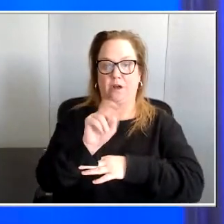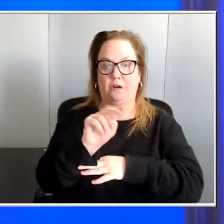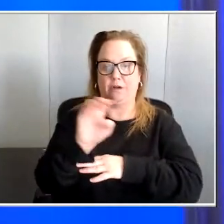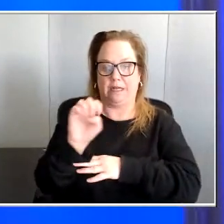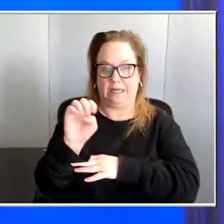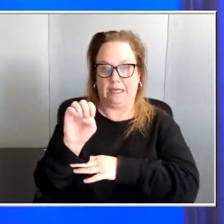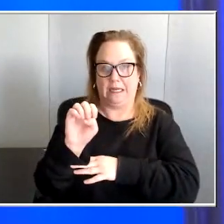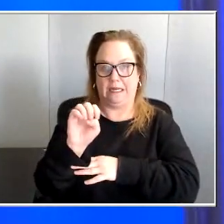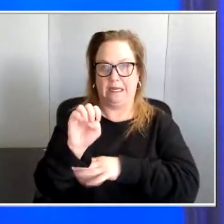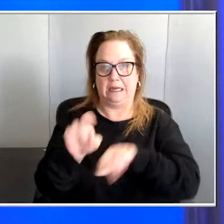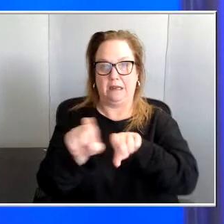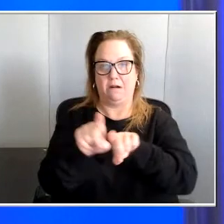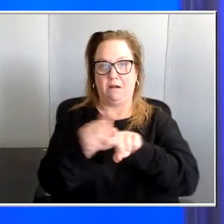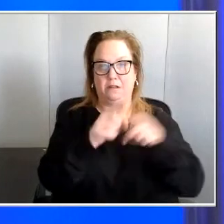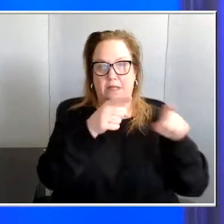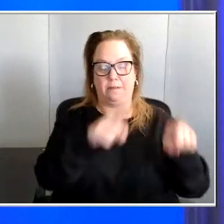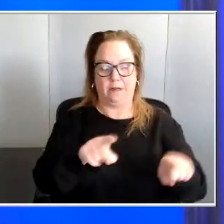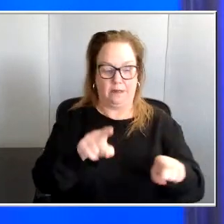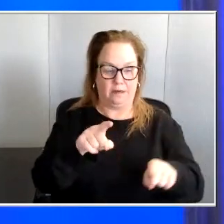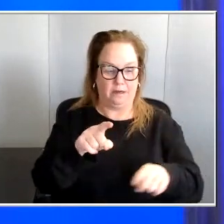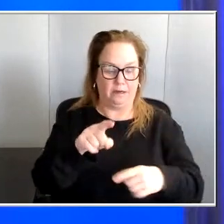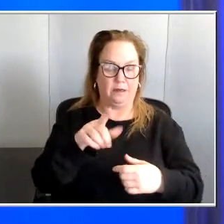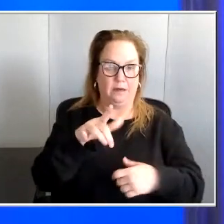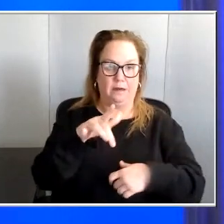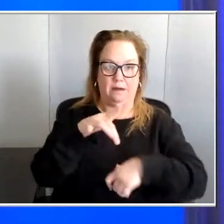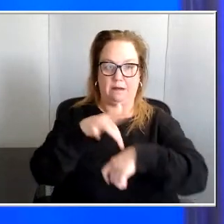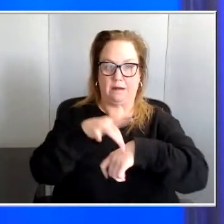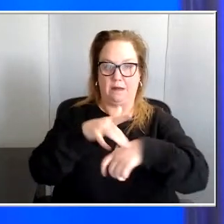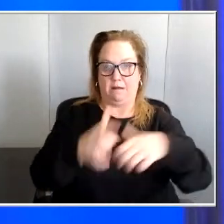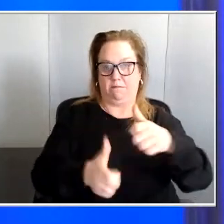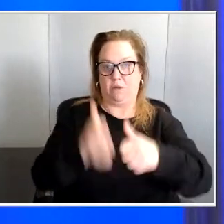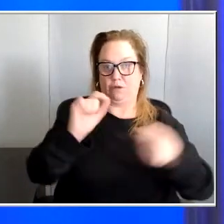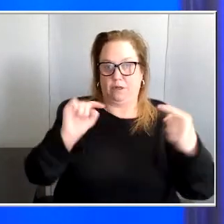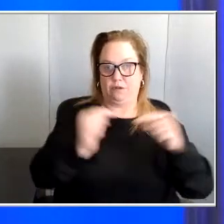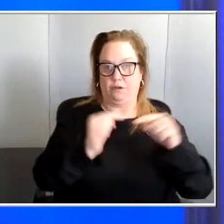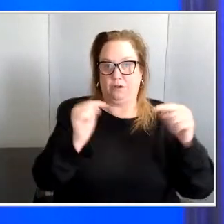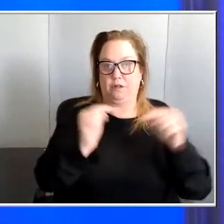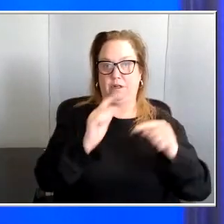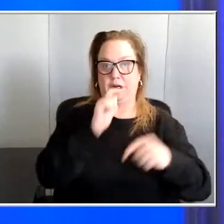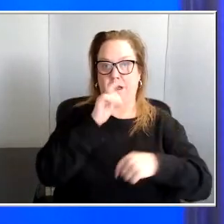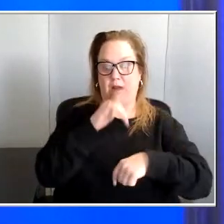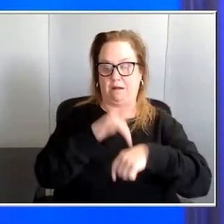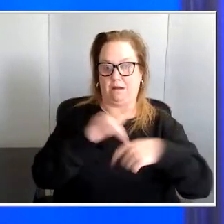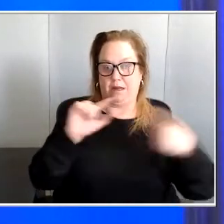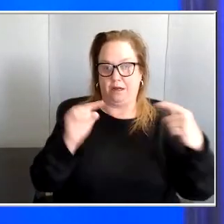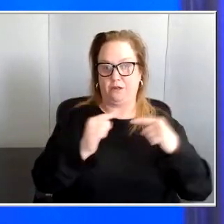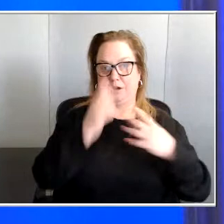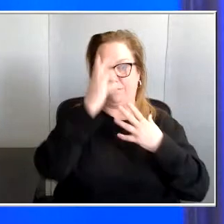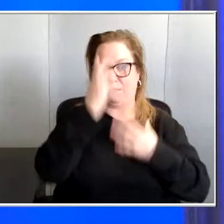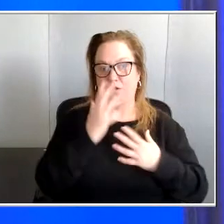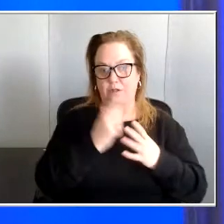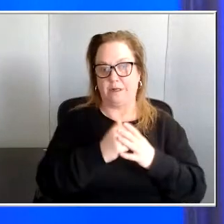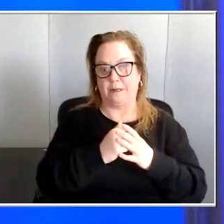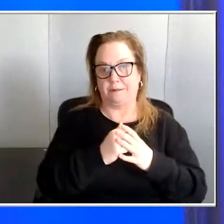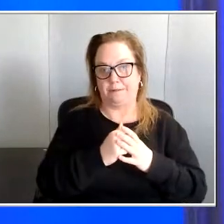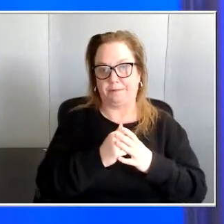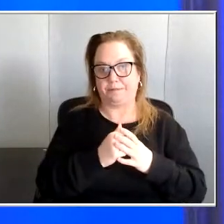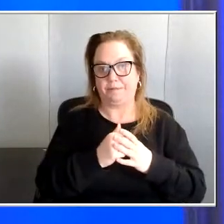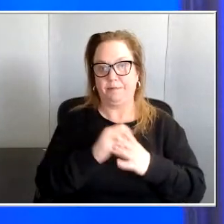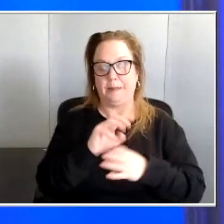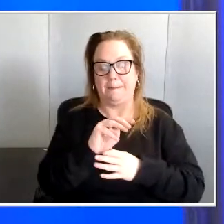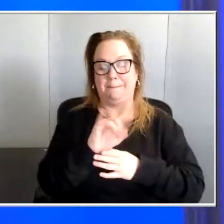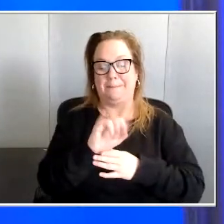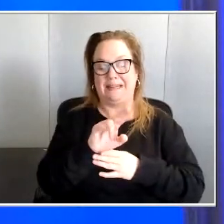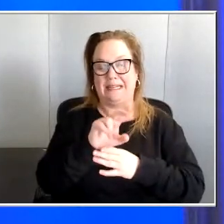it can also happen in contact. Usually most injuries are non-contact injuries, unfortunately, but the meniscus just kind